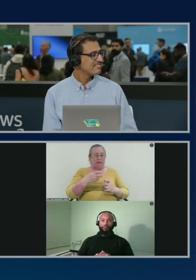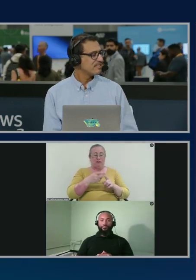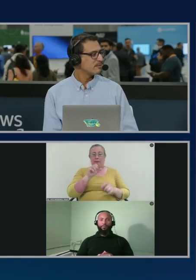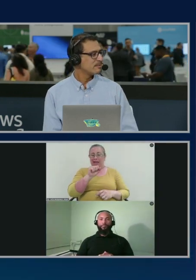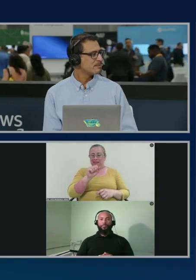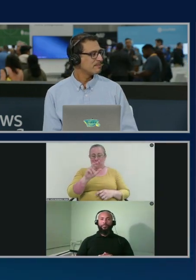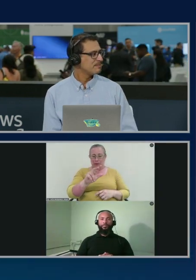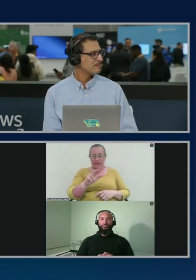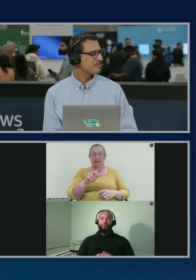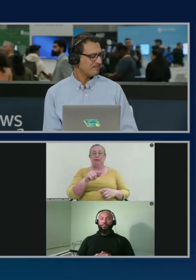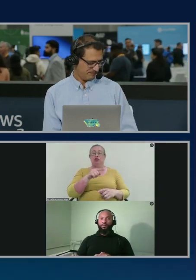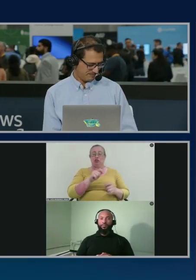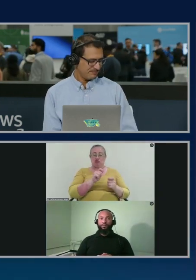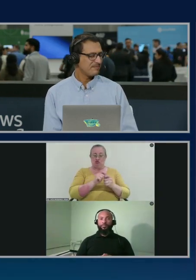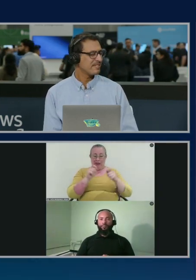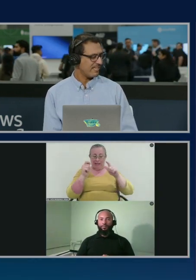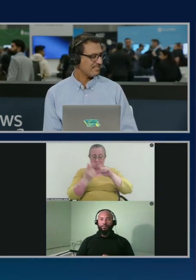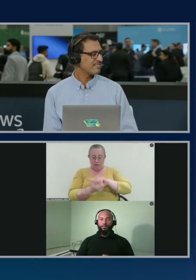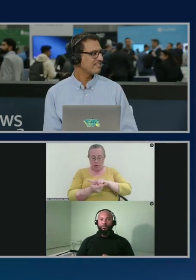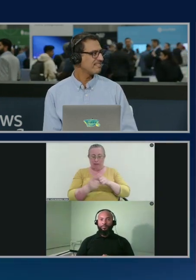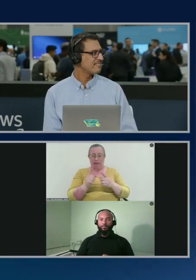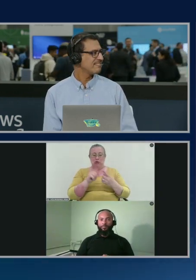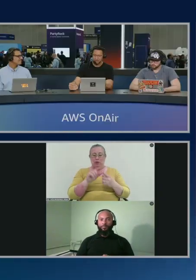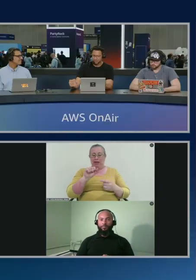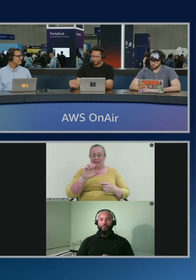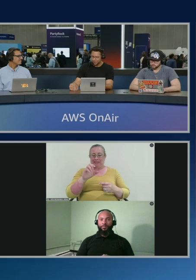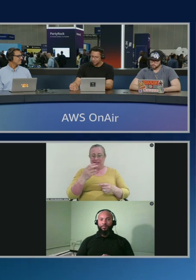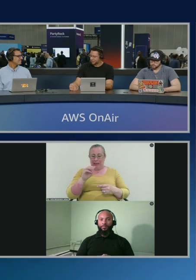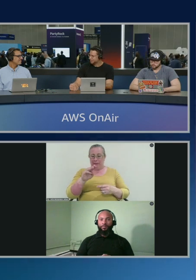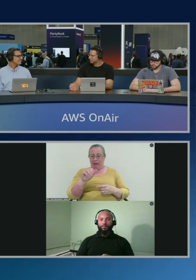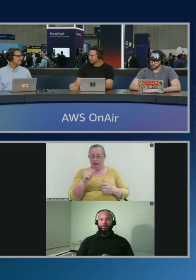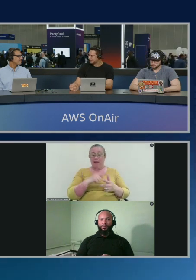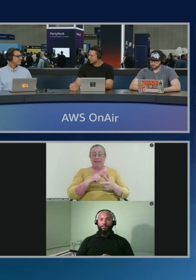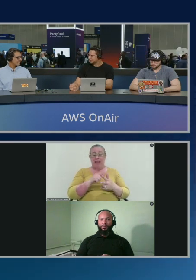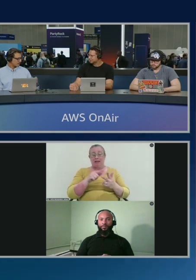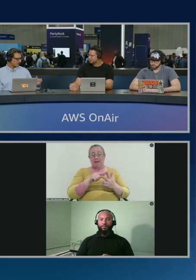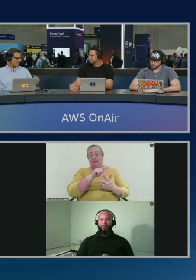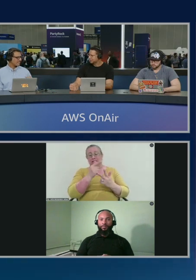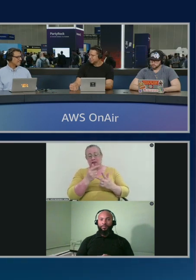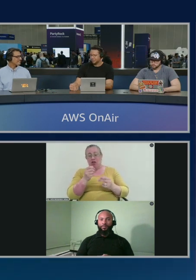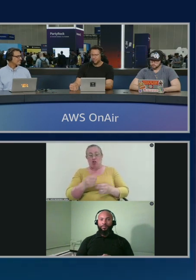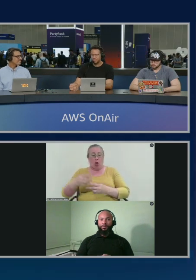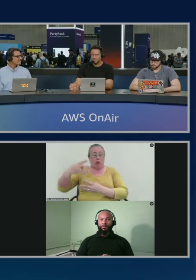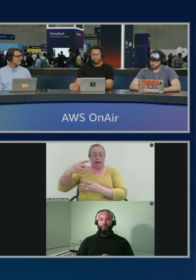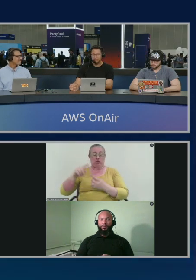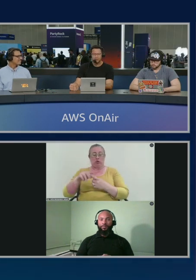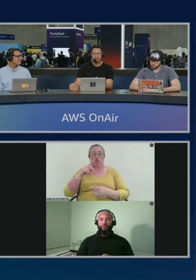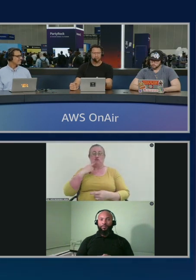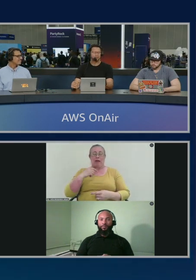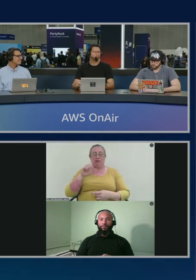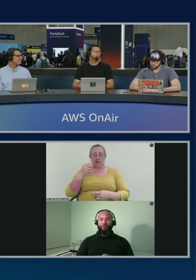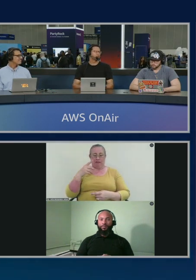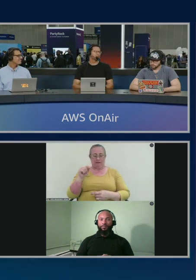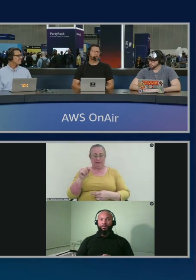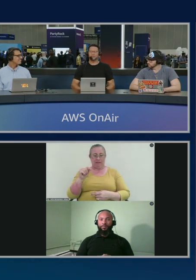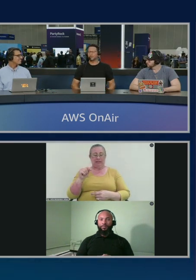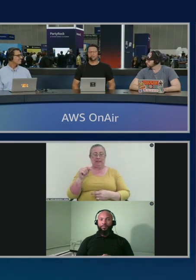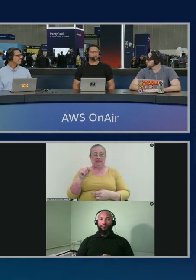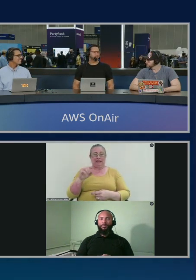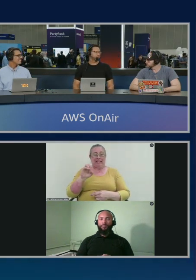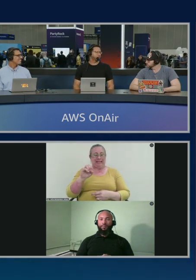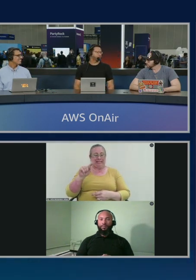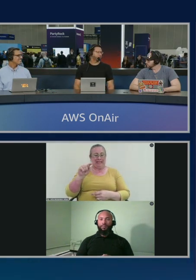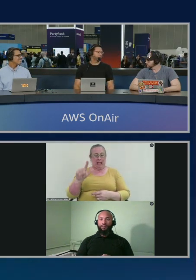You're transforming to new schema. Yes. And then you're loading to Redshift. You got it. ETL. It's so